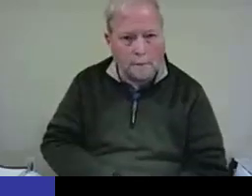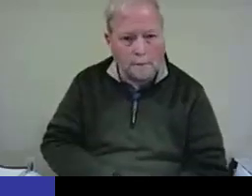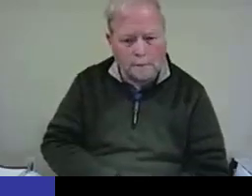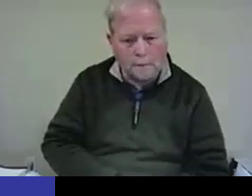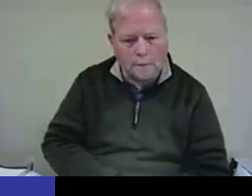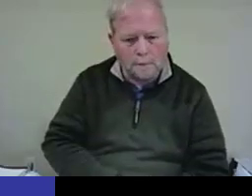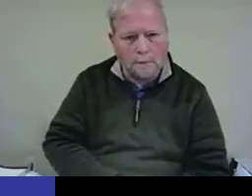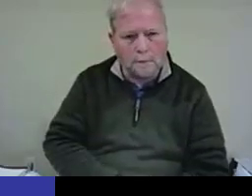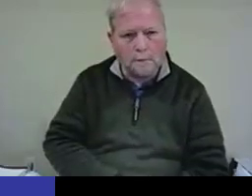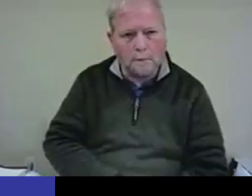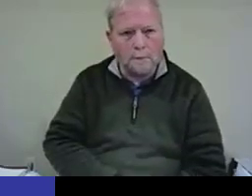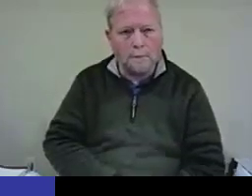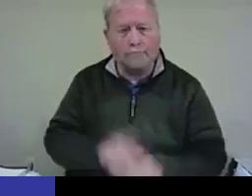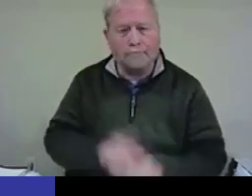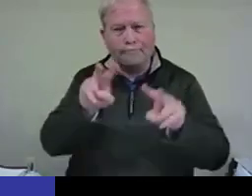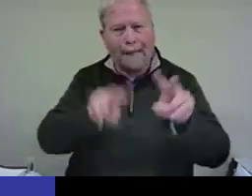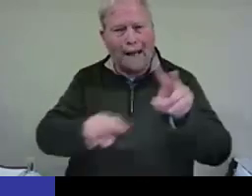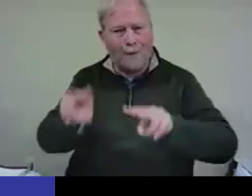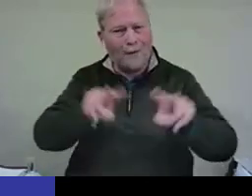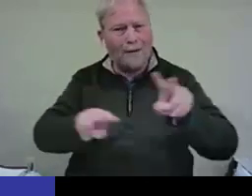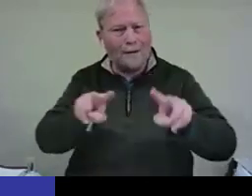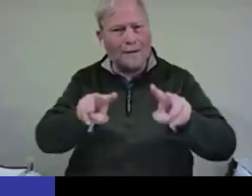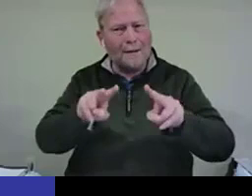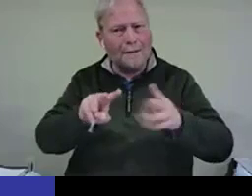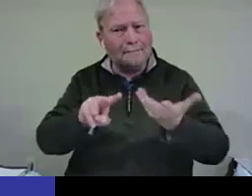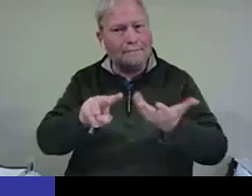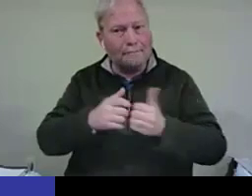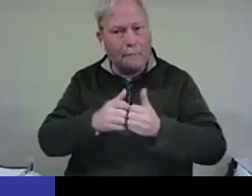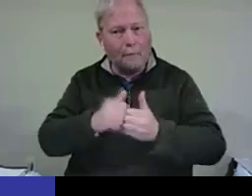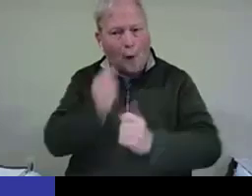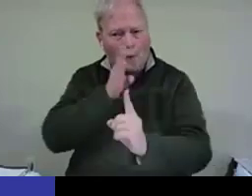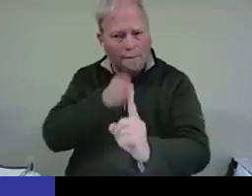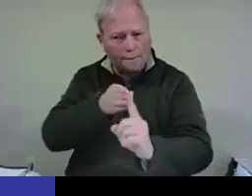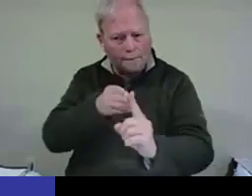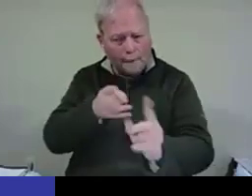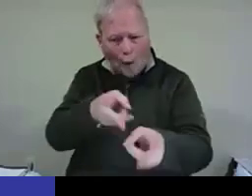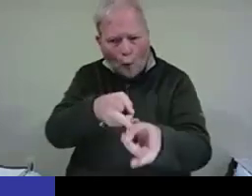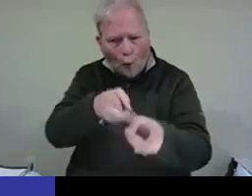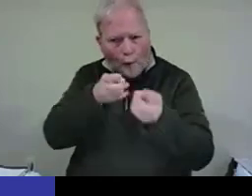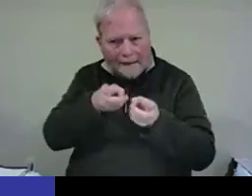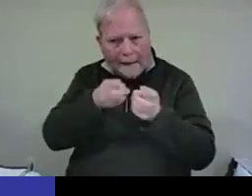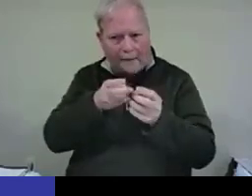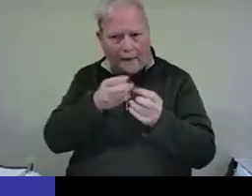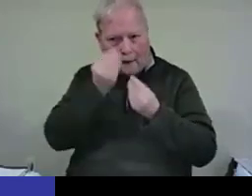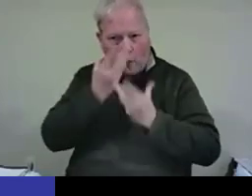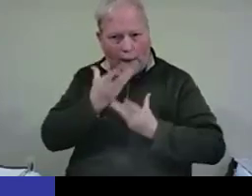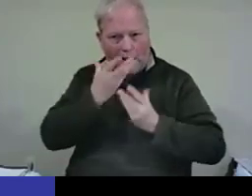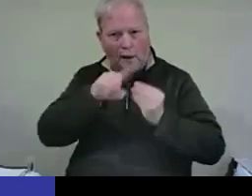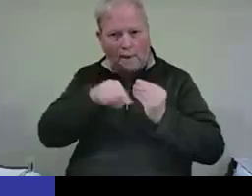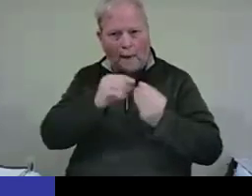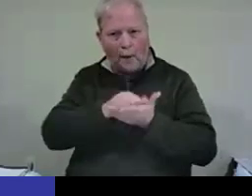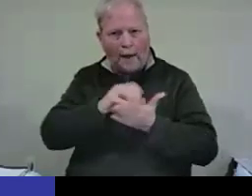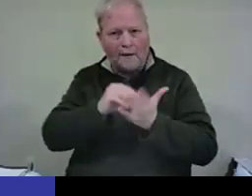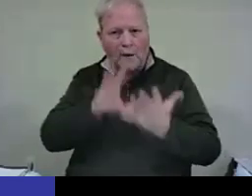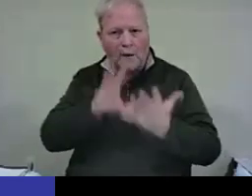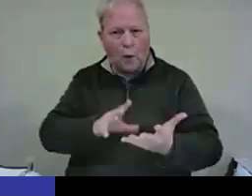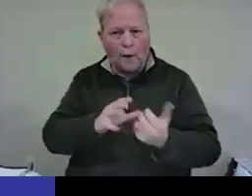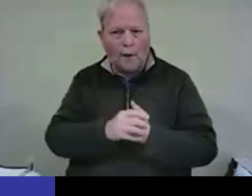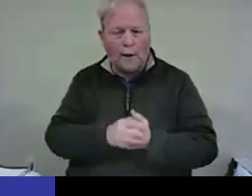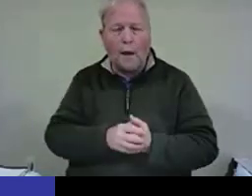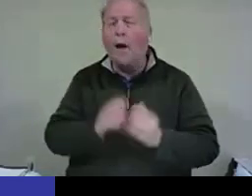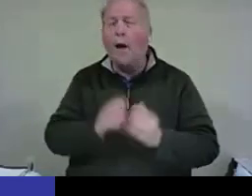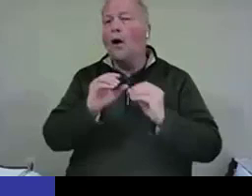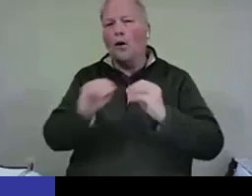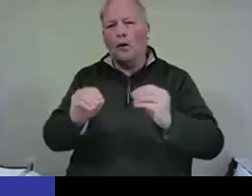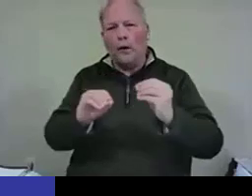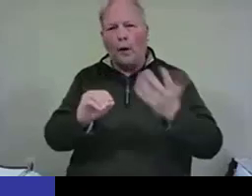Observations are the most direct information you can obtain about a student when you're doing an evaluation. There's no filter of somebody filling out a